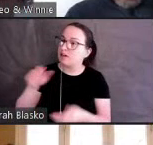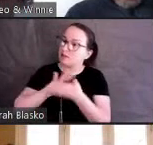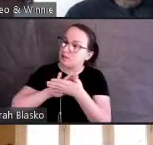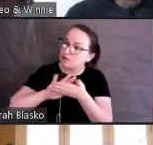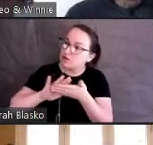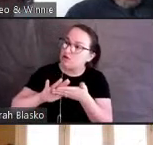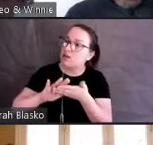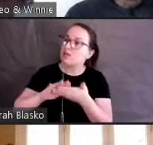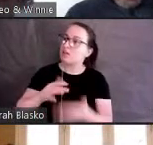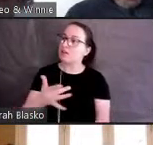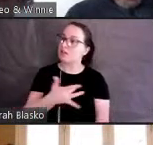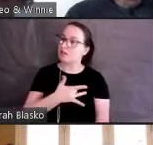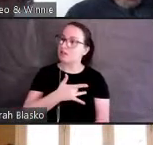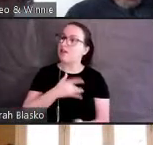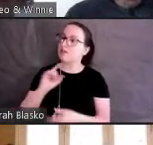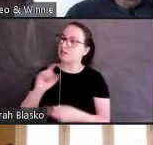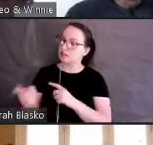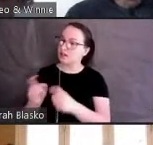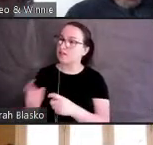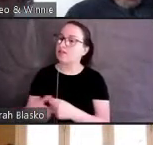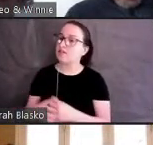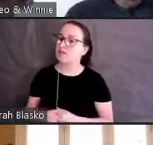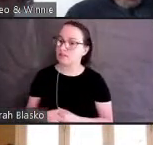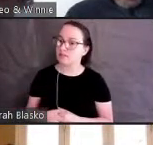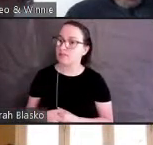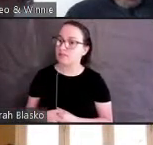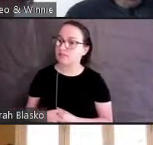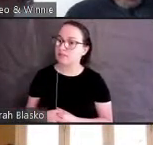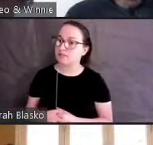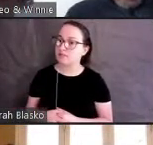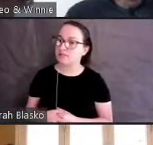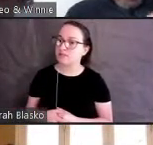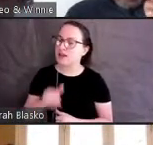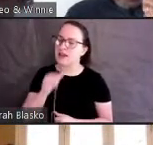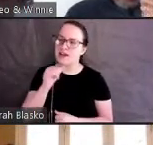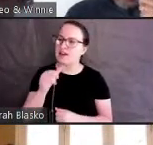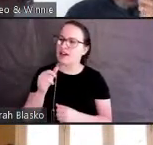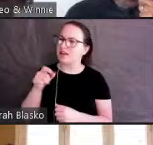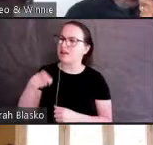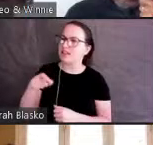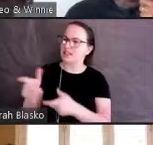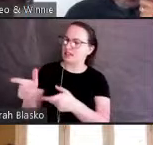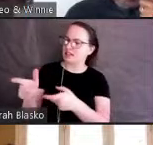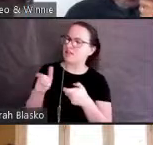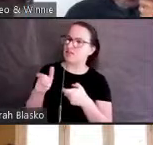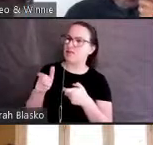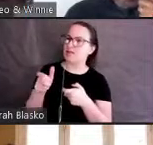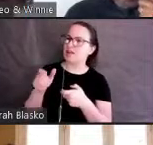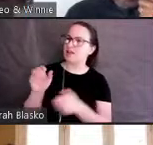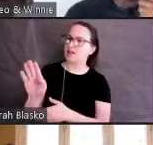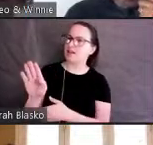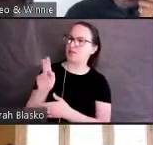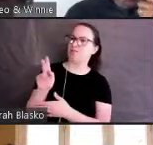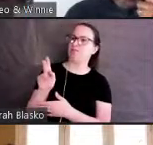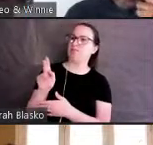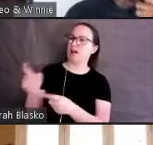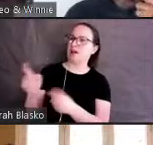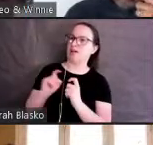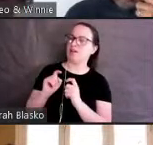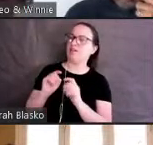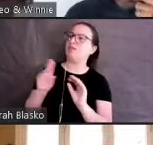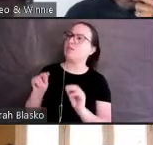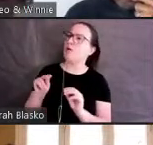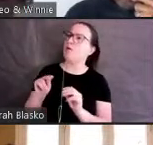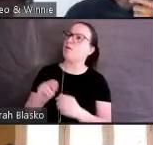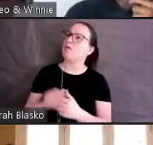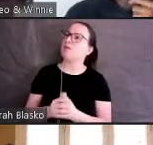Father, not necessarily expecting an immediate return, but Father, knowing that We are building your kingdom. And Father,